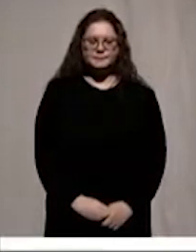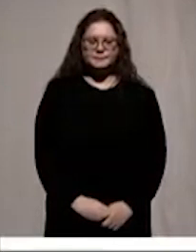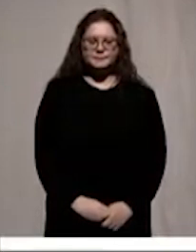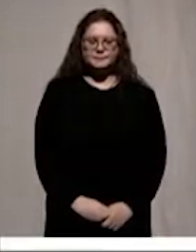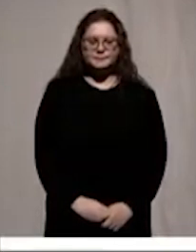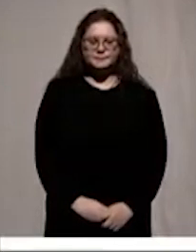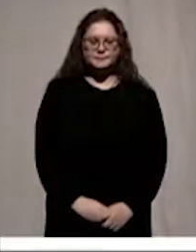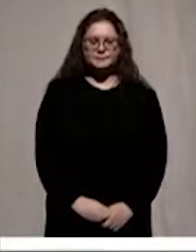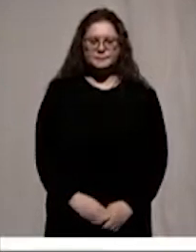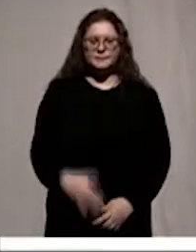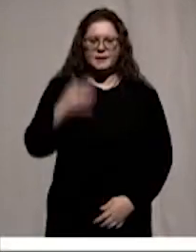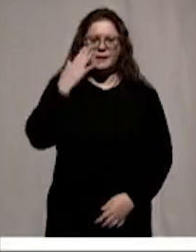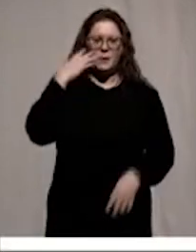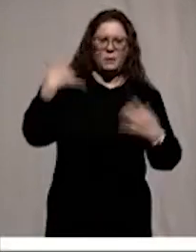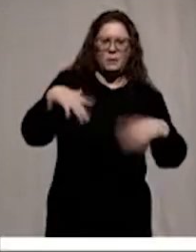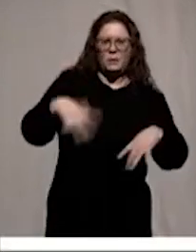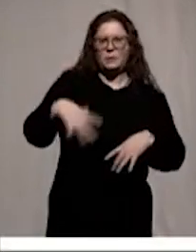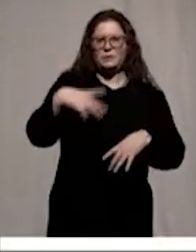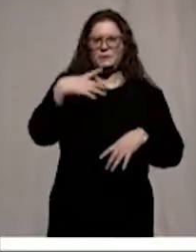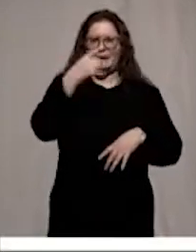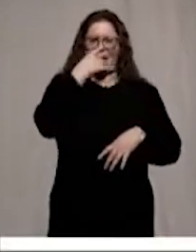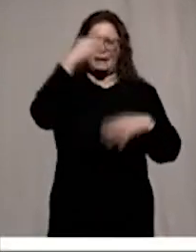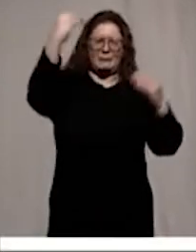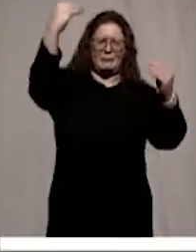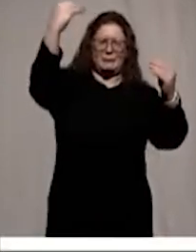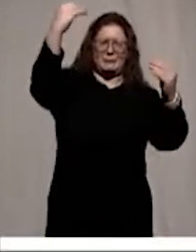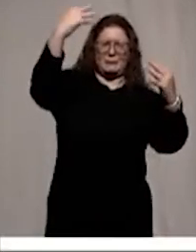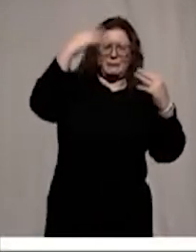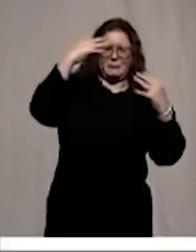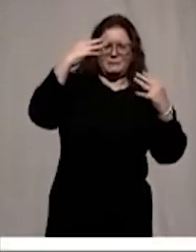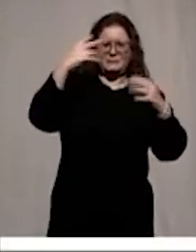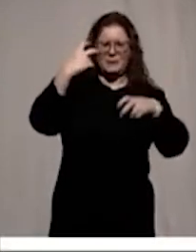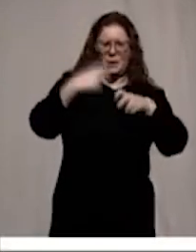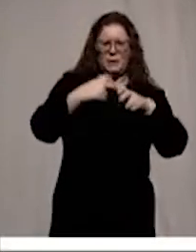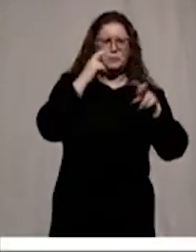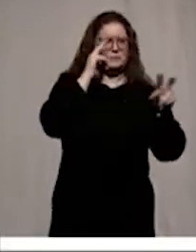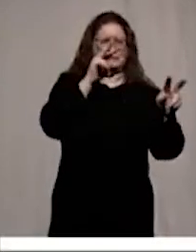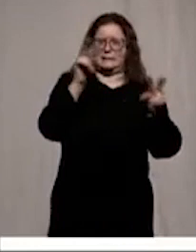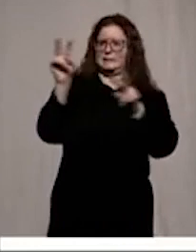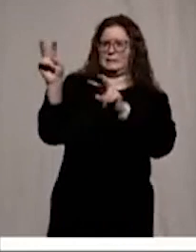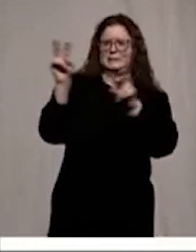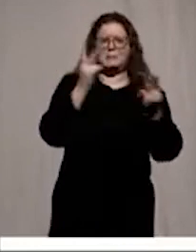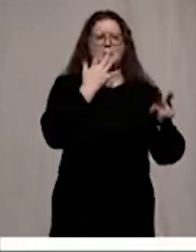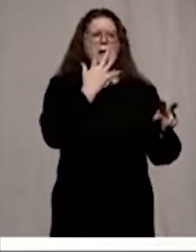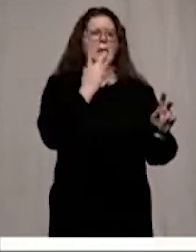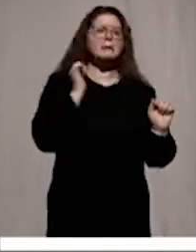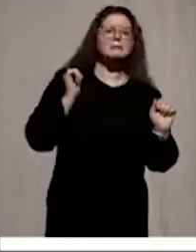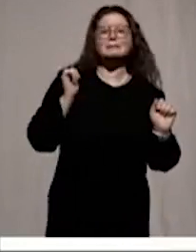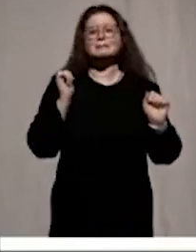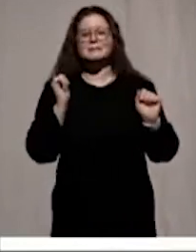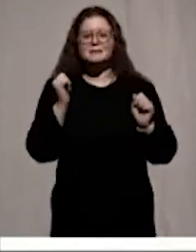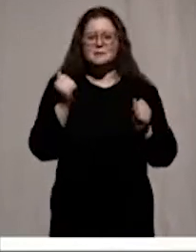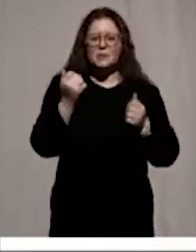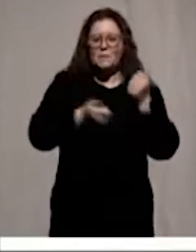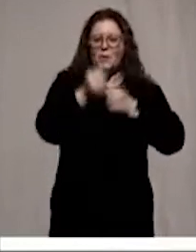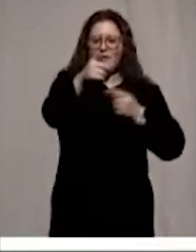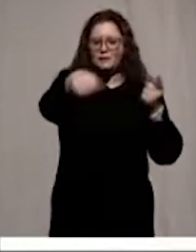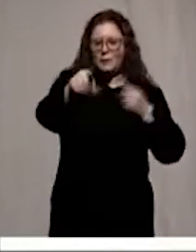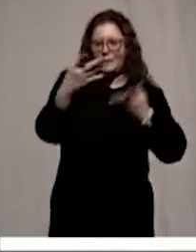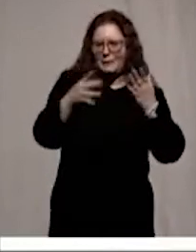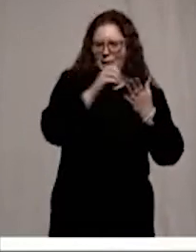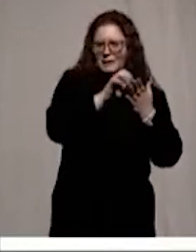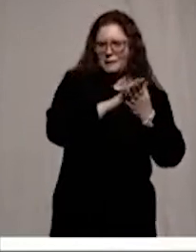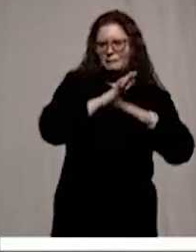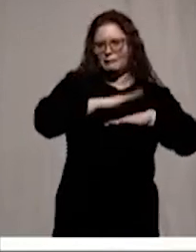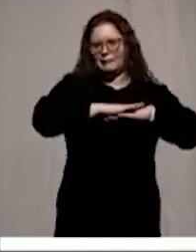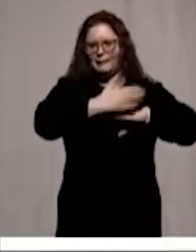Sitting in all the harsh bright lights, it's like kind of hard to see everything else around you. So most of you guys are probably gonna have laptop and book